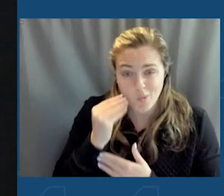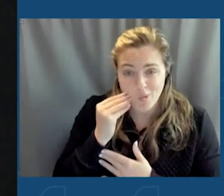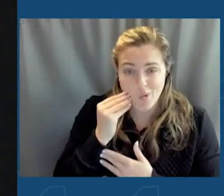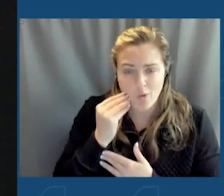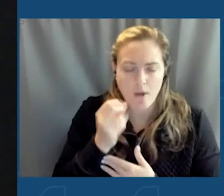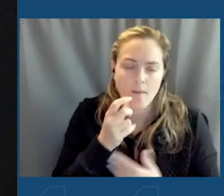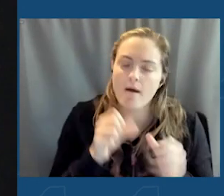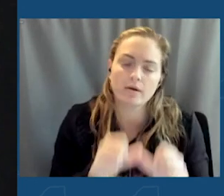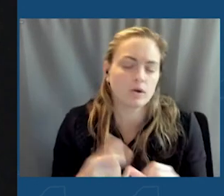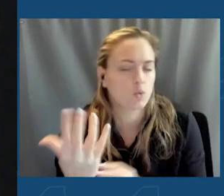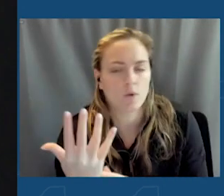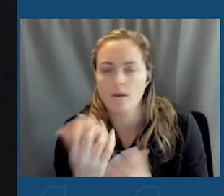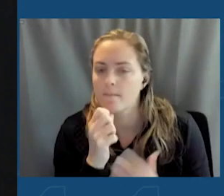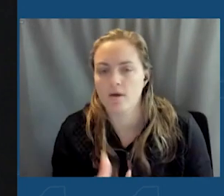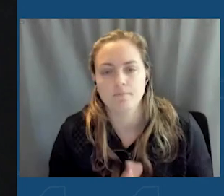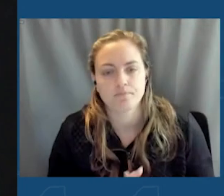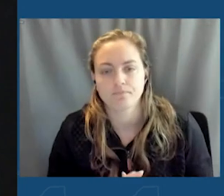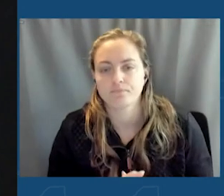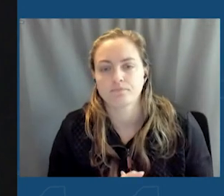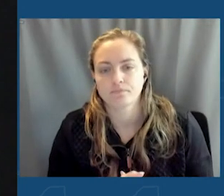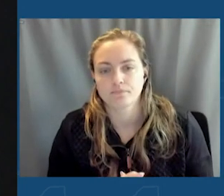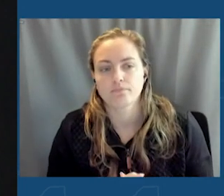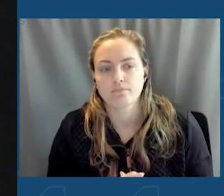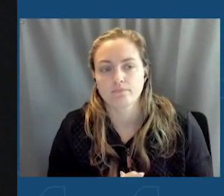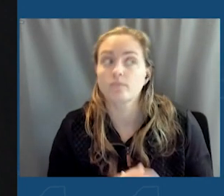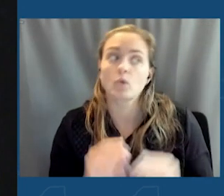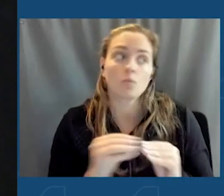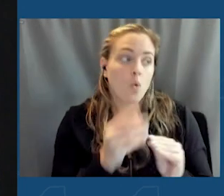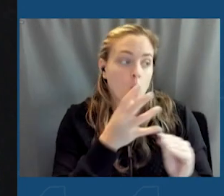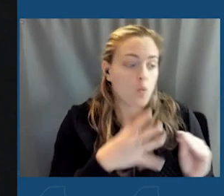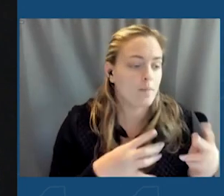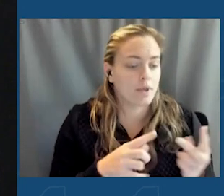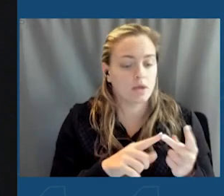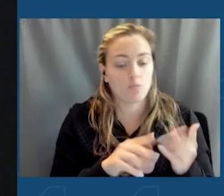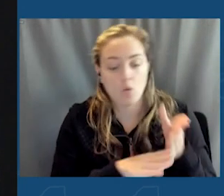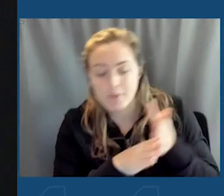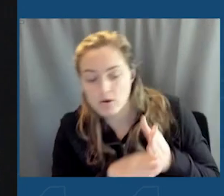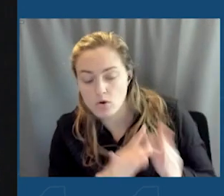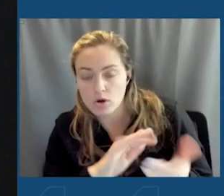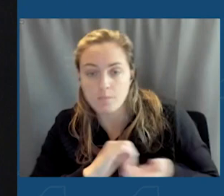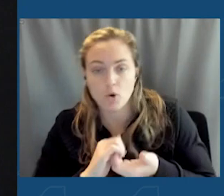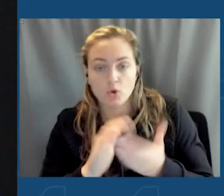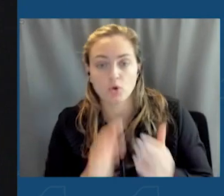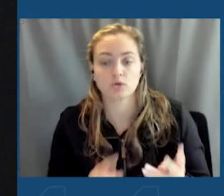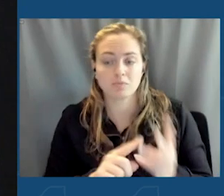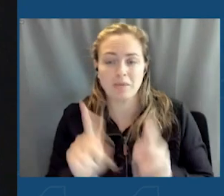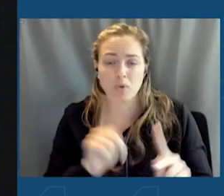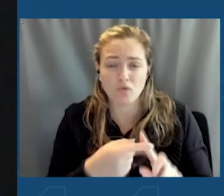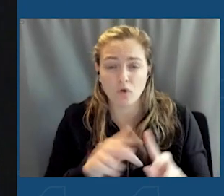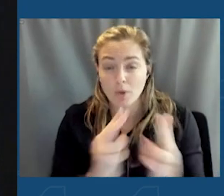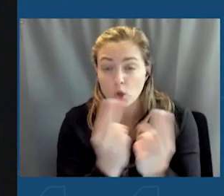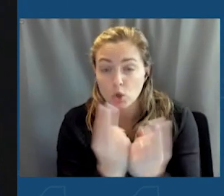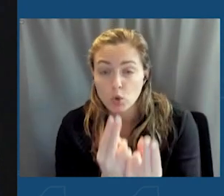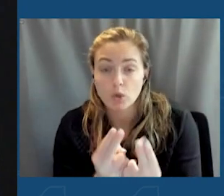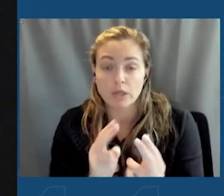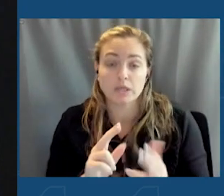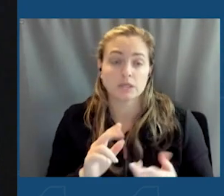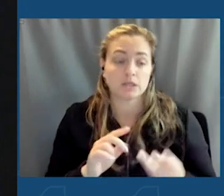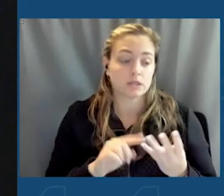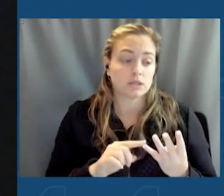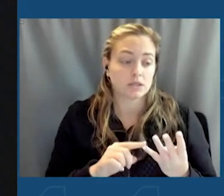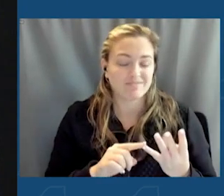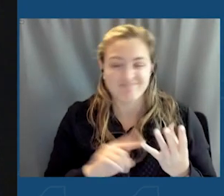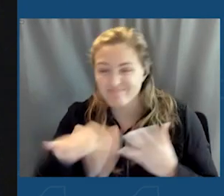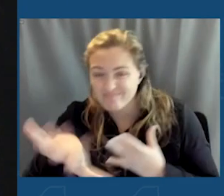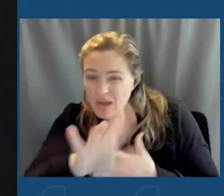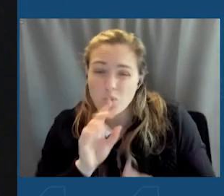So we're going to be able to do this. We're going to bring in more women, more minority partners, displaced union workers, people from underserved communities. They will be the workforce